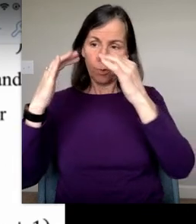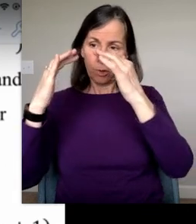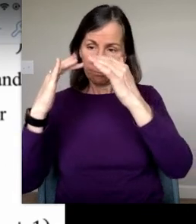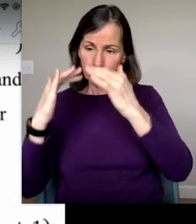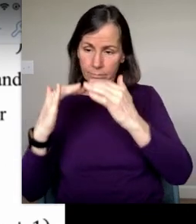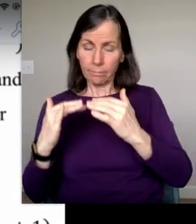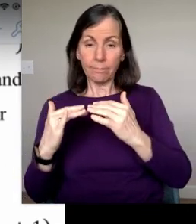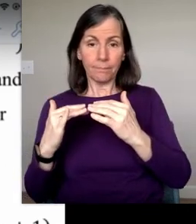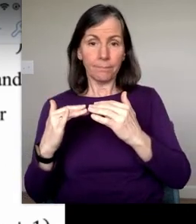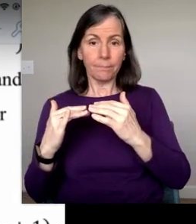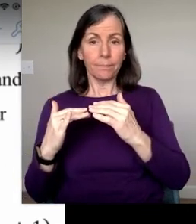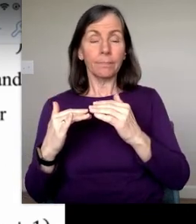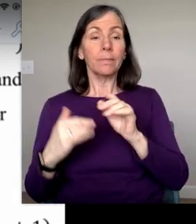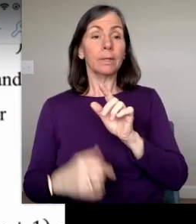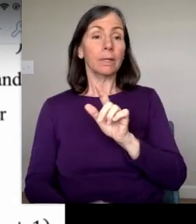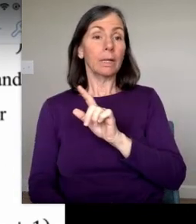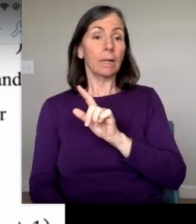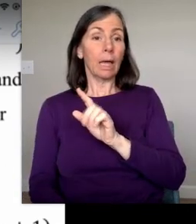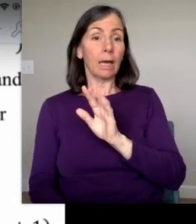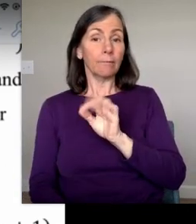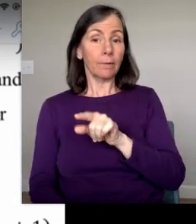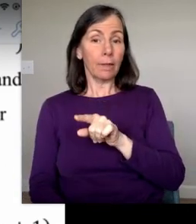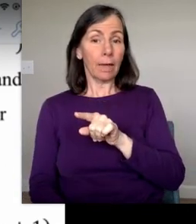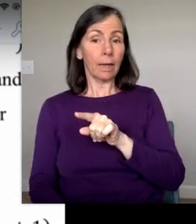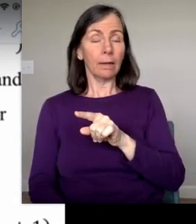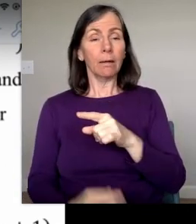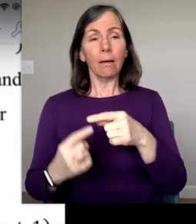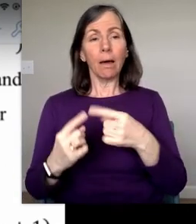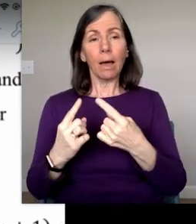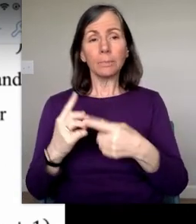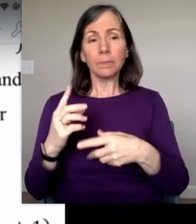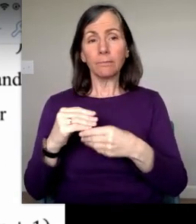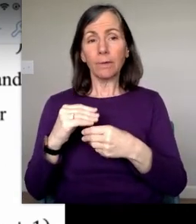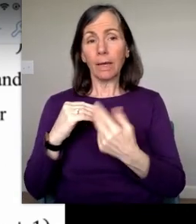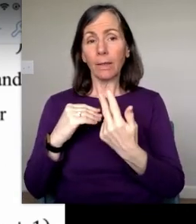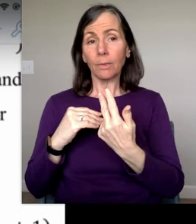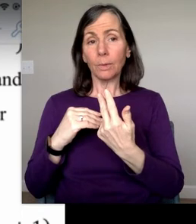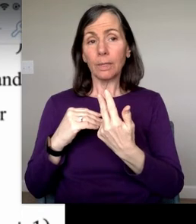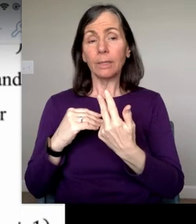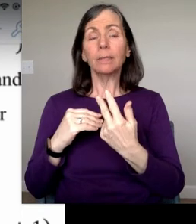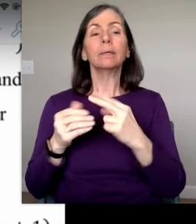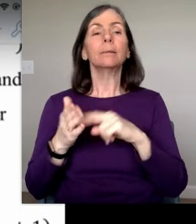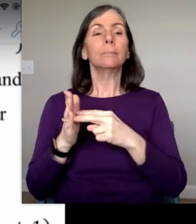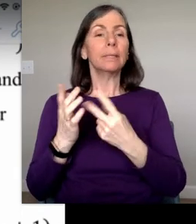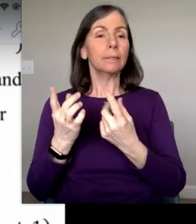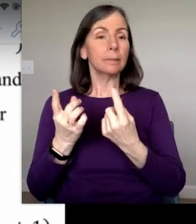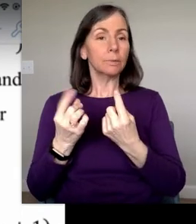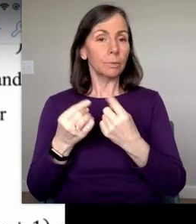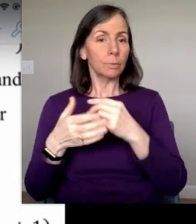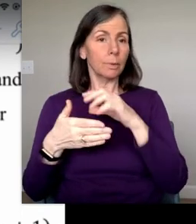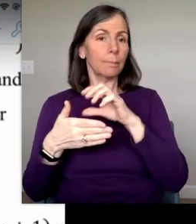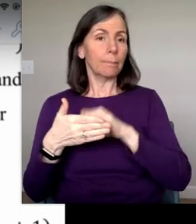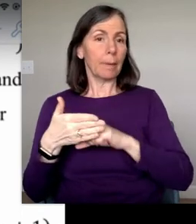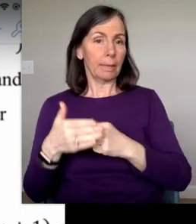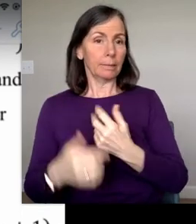For the left equation, the opposite of plus 3 is minus 3.